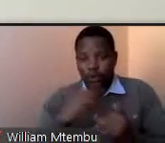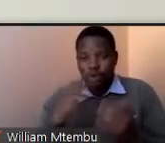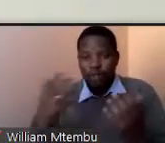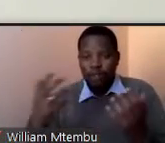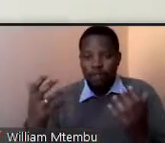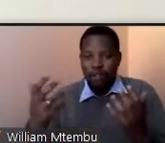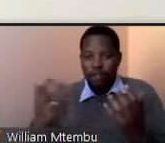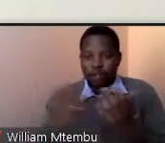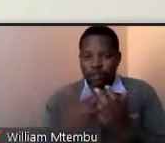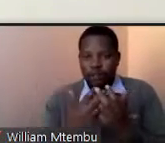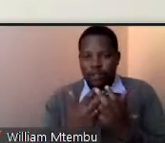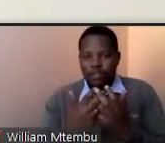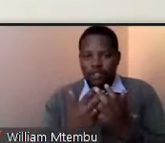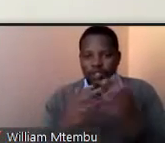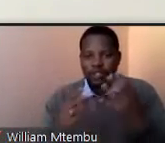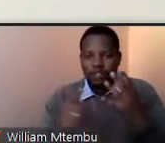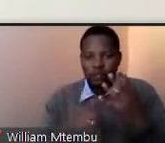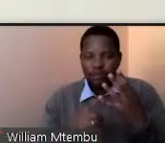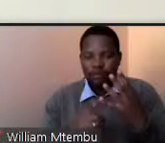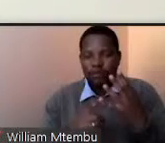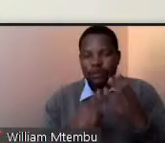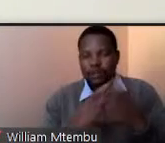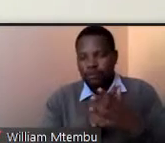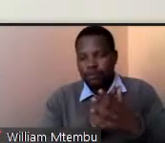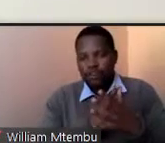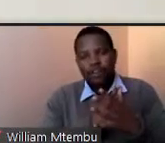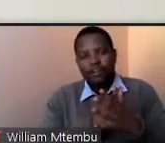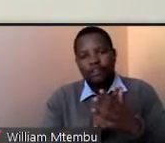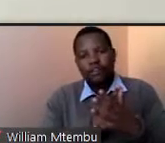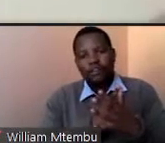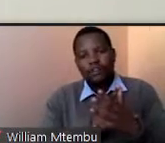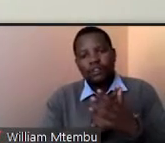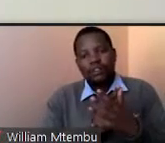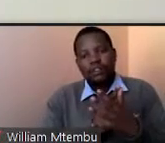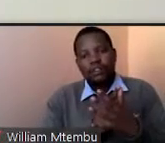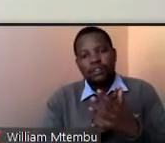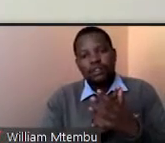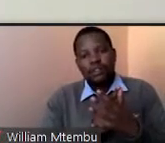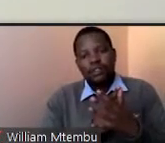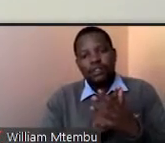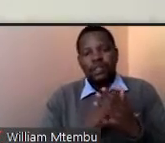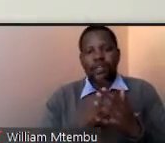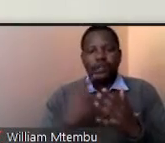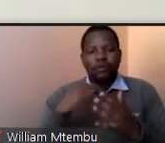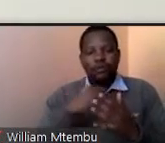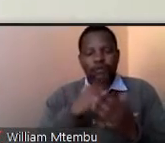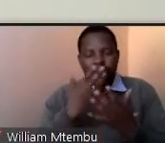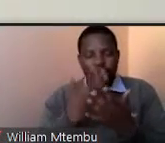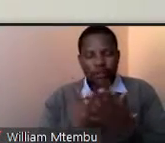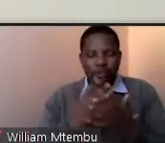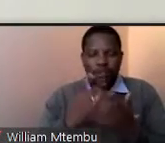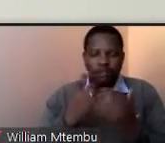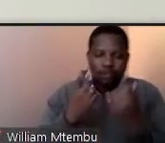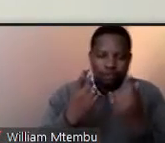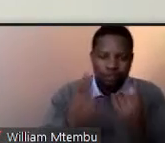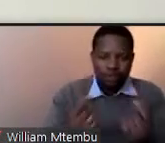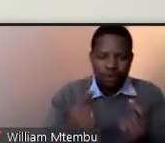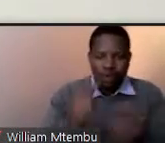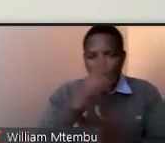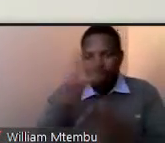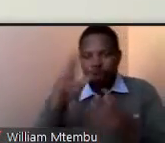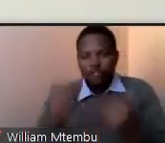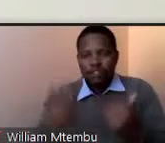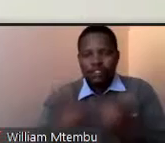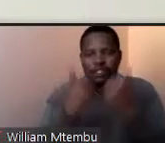4 and question number 5, which was more on what can be done to improve all these challenges that have